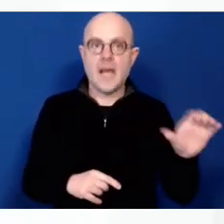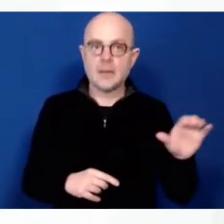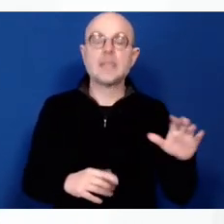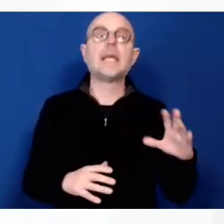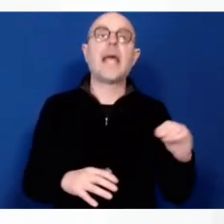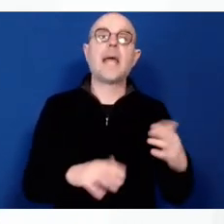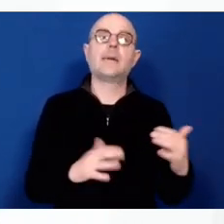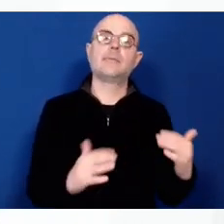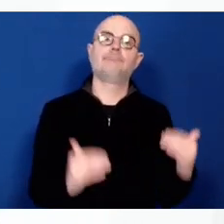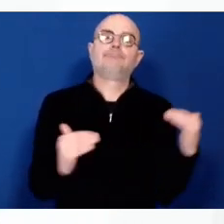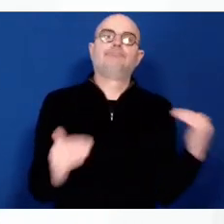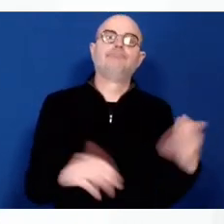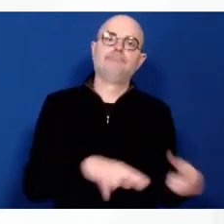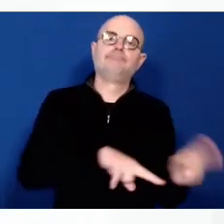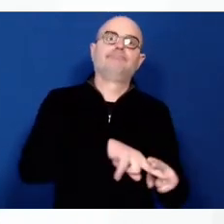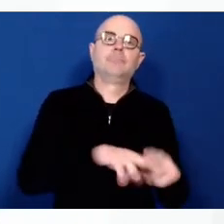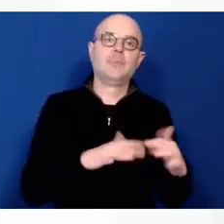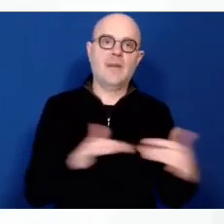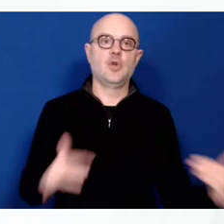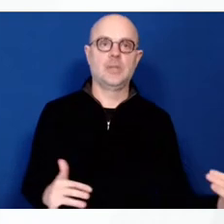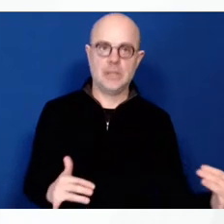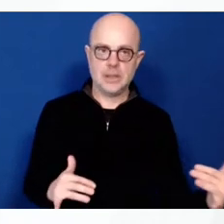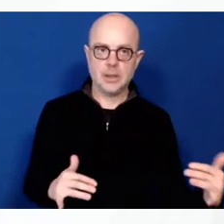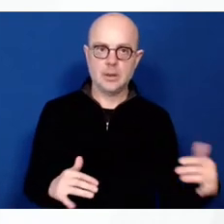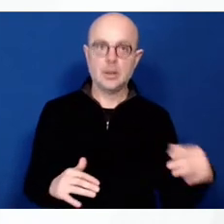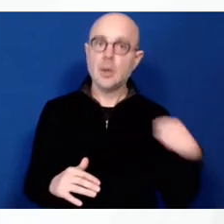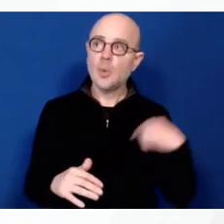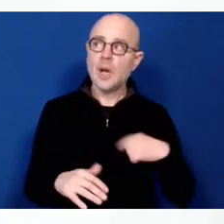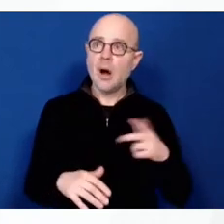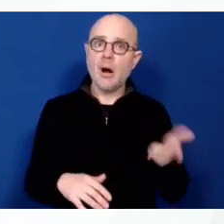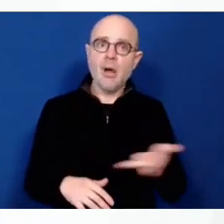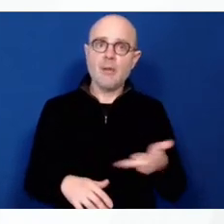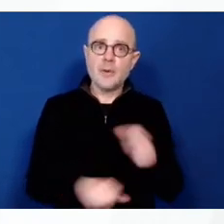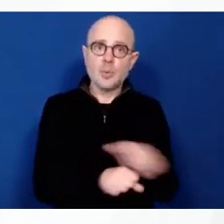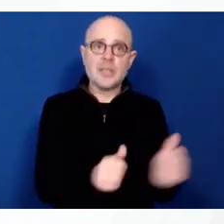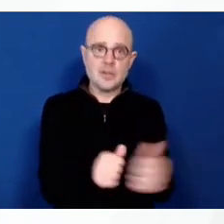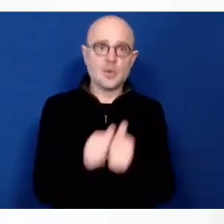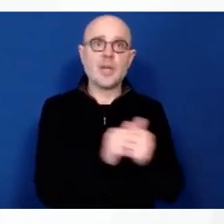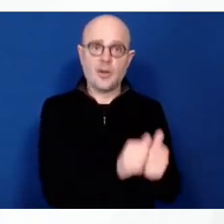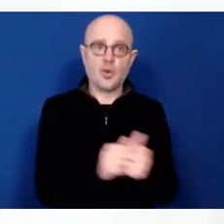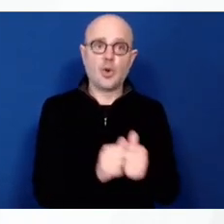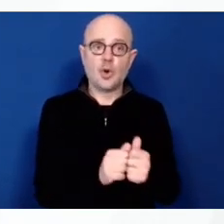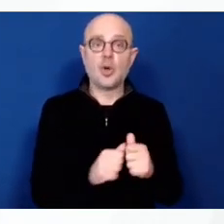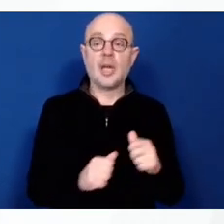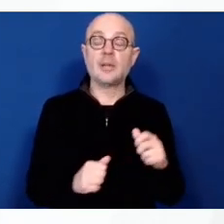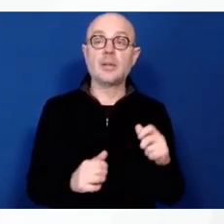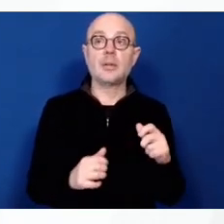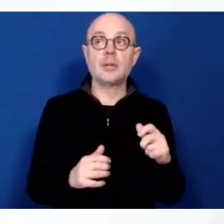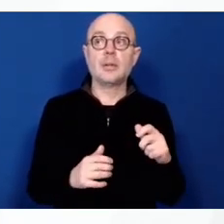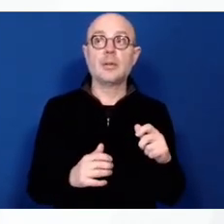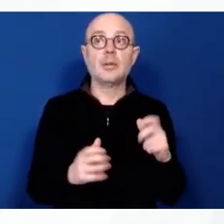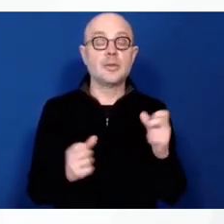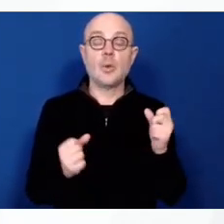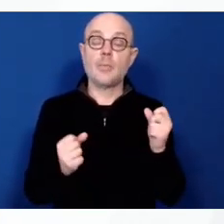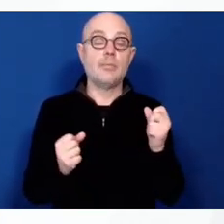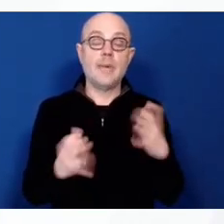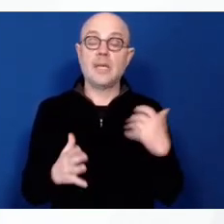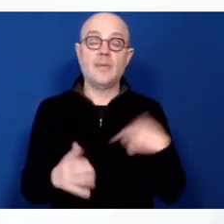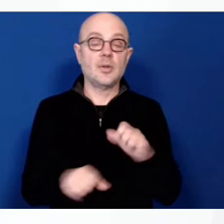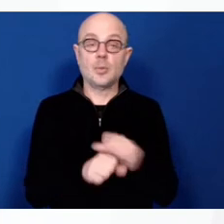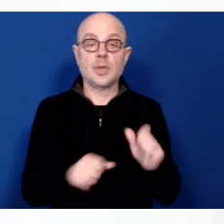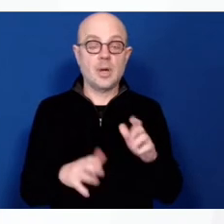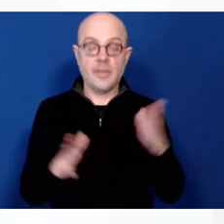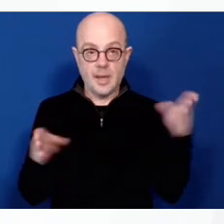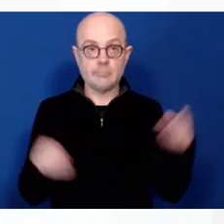diversity. Of course, we're all working together, and the subgroup of the Race and Equity Committee working on the Faculty Diversity Initiative